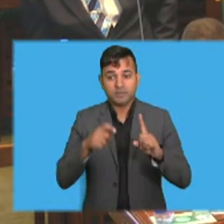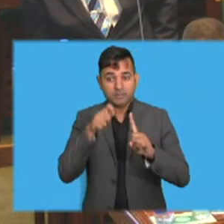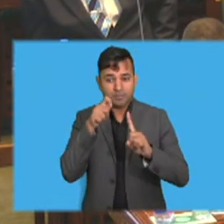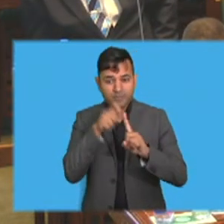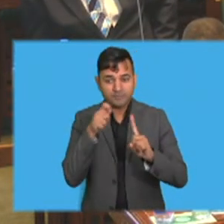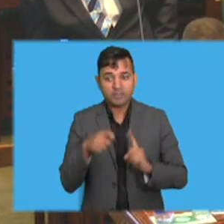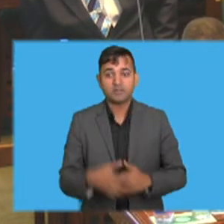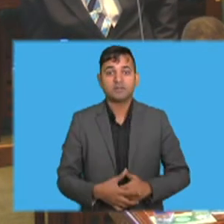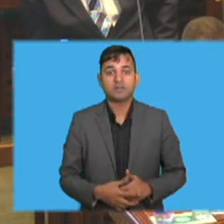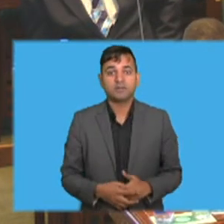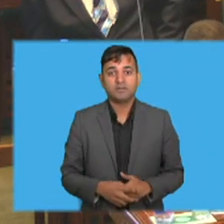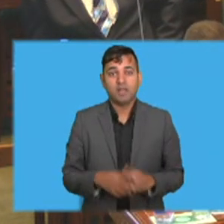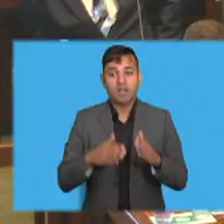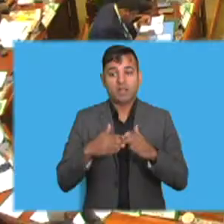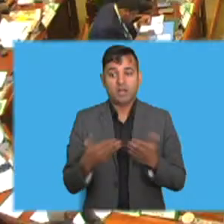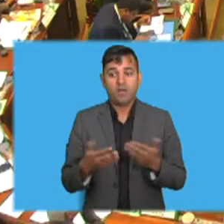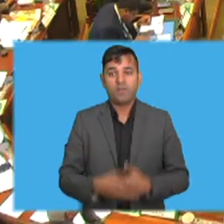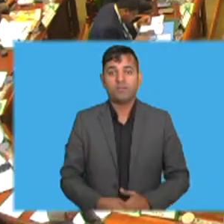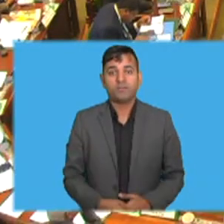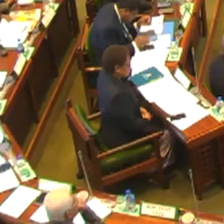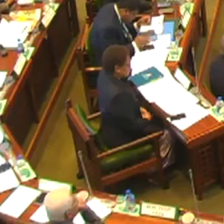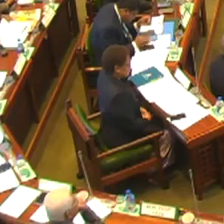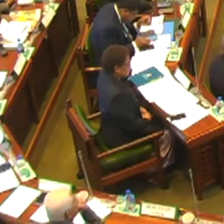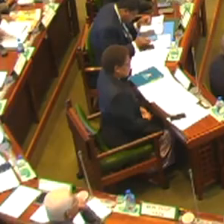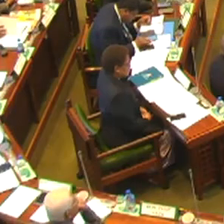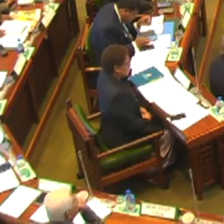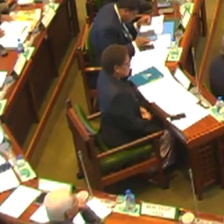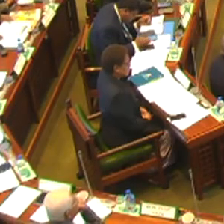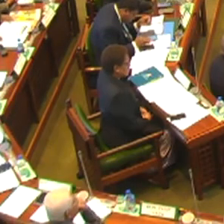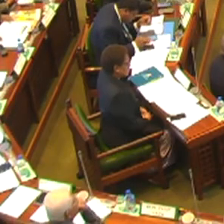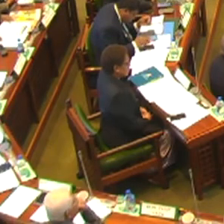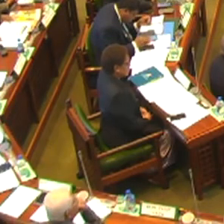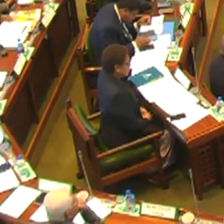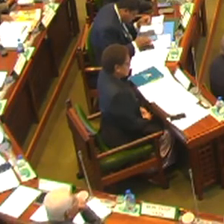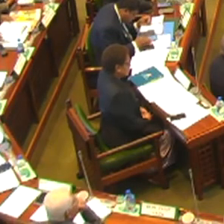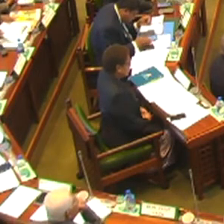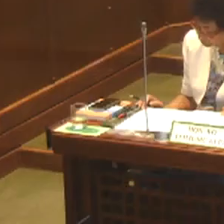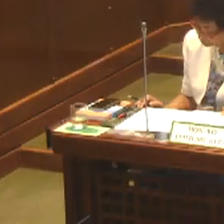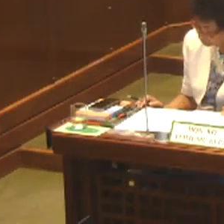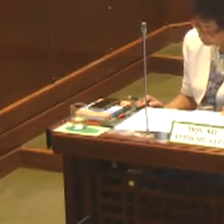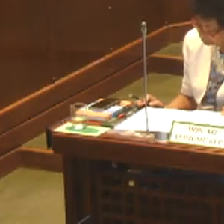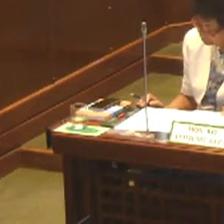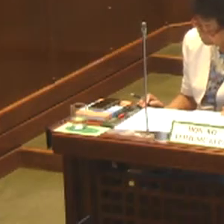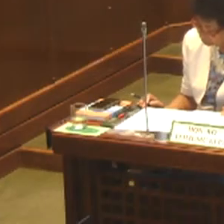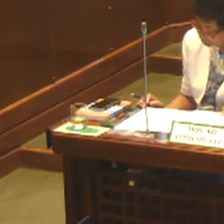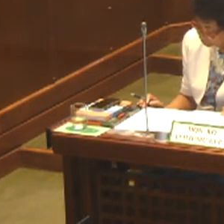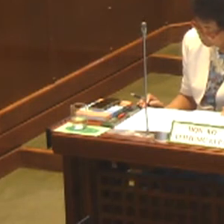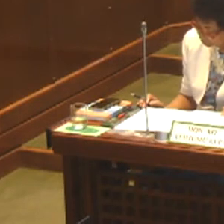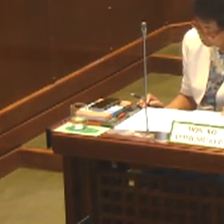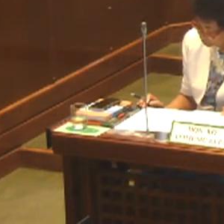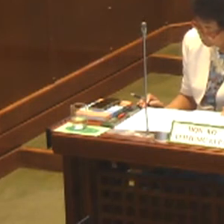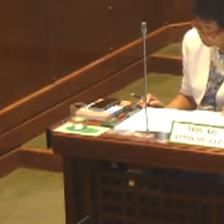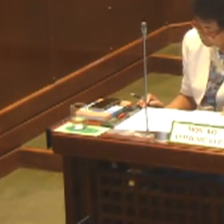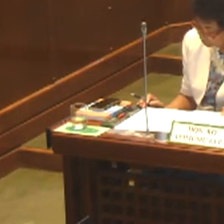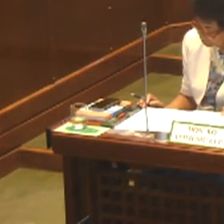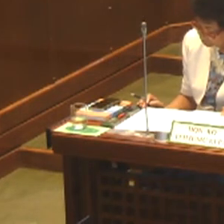Honourable Karamaki. Madam Speaker, can the Honourable Prime Minister tell this House the truth of what the